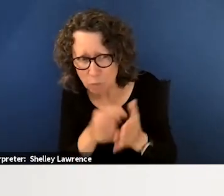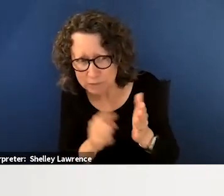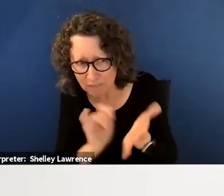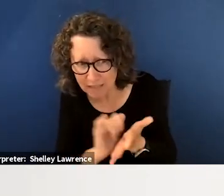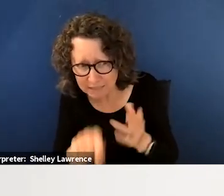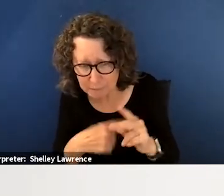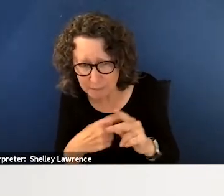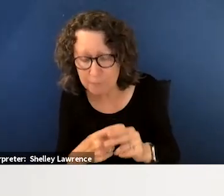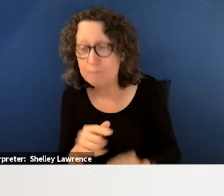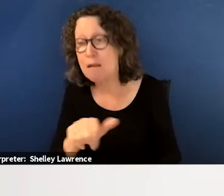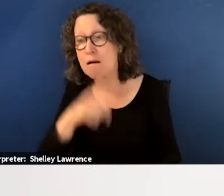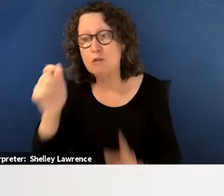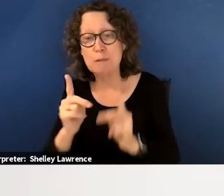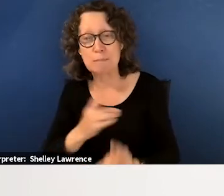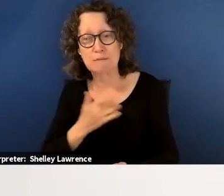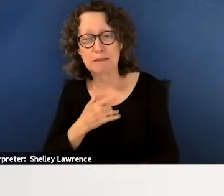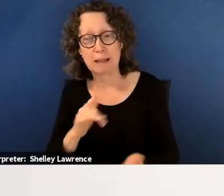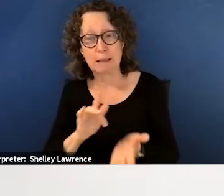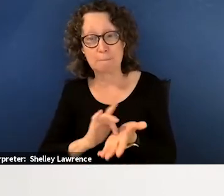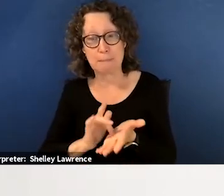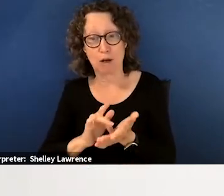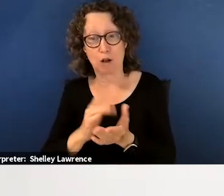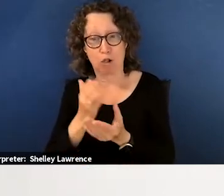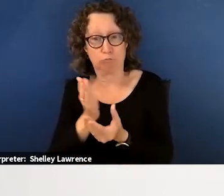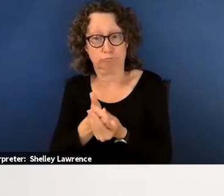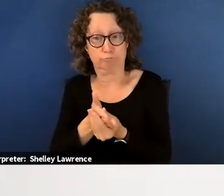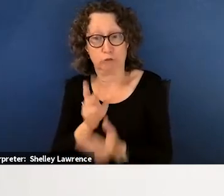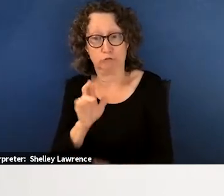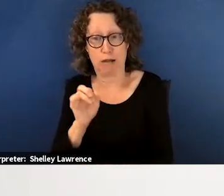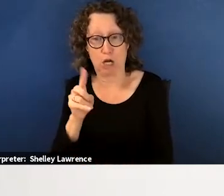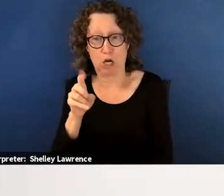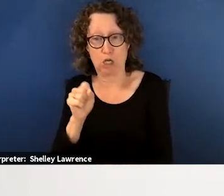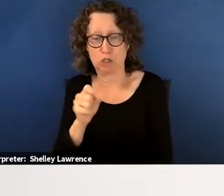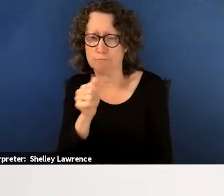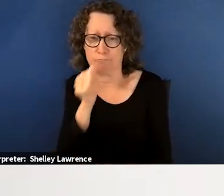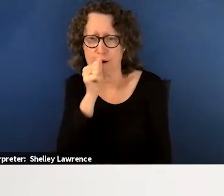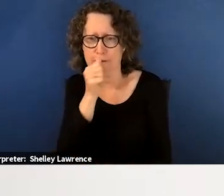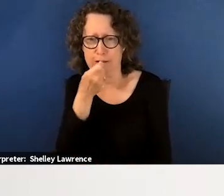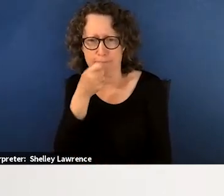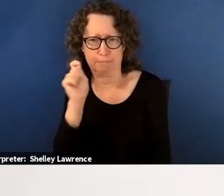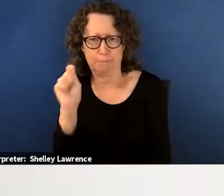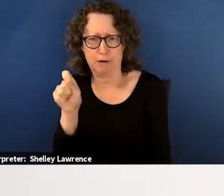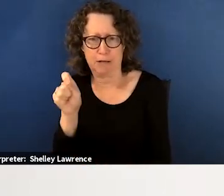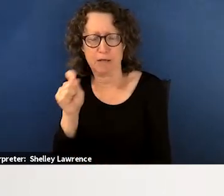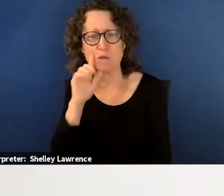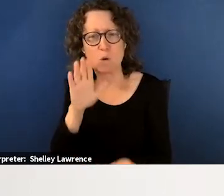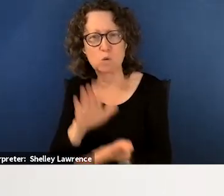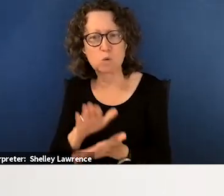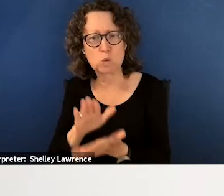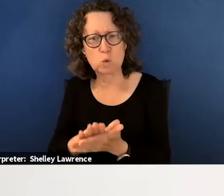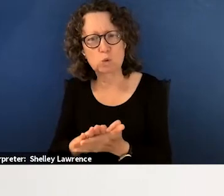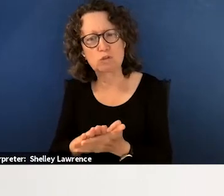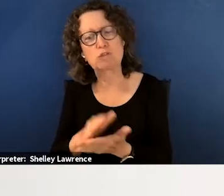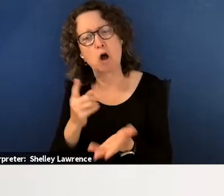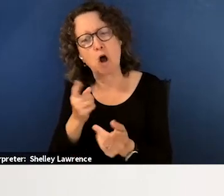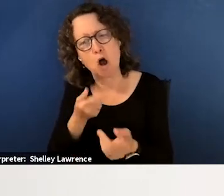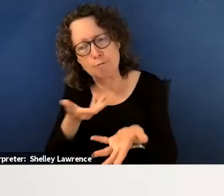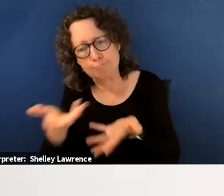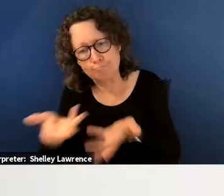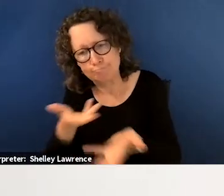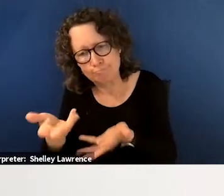folks believe that medical records should be private. And so schools are having that conversation with the